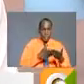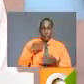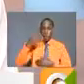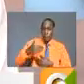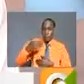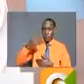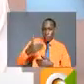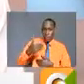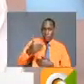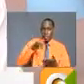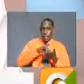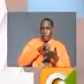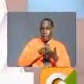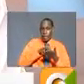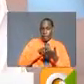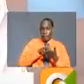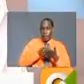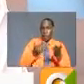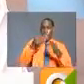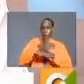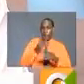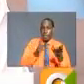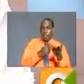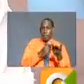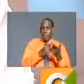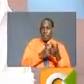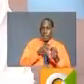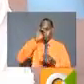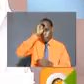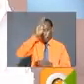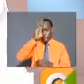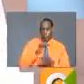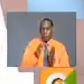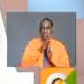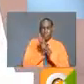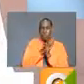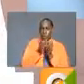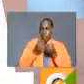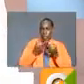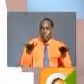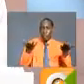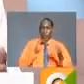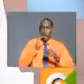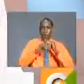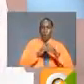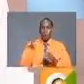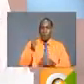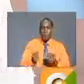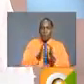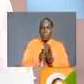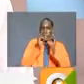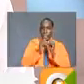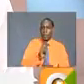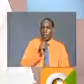frequency that by far exceeds the total number of miracle stories told across both the Old and the New Testament